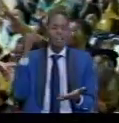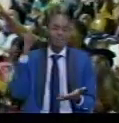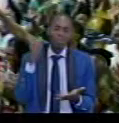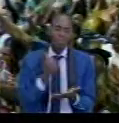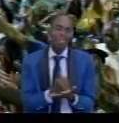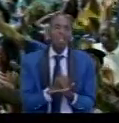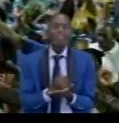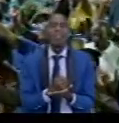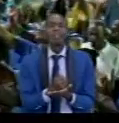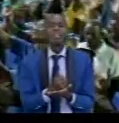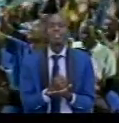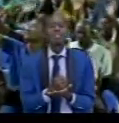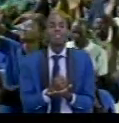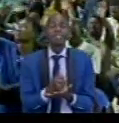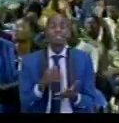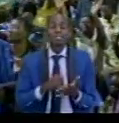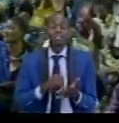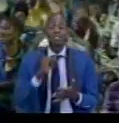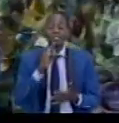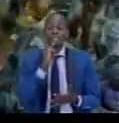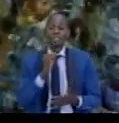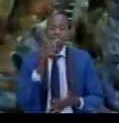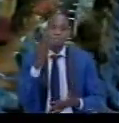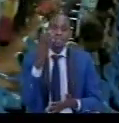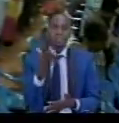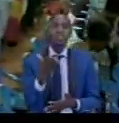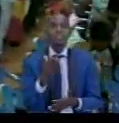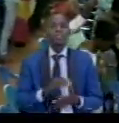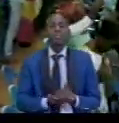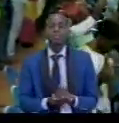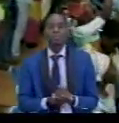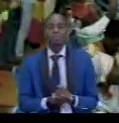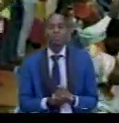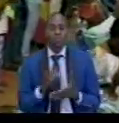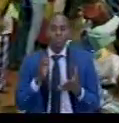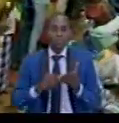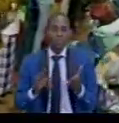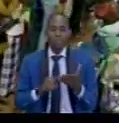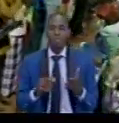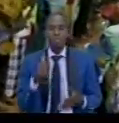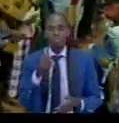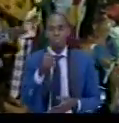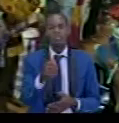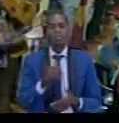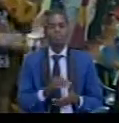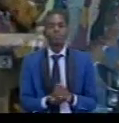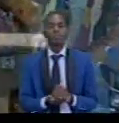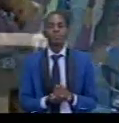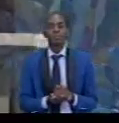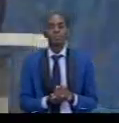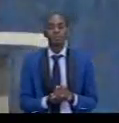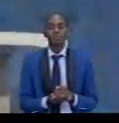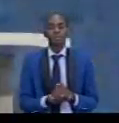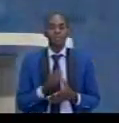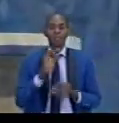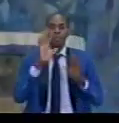Amen. It's right there. Check up yourself. Your miracle is